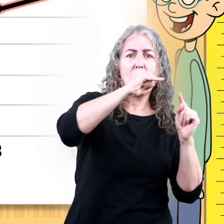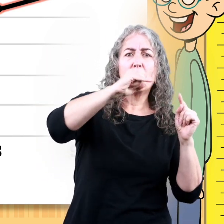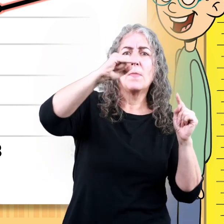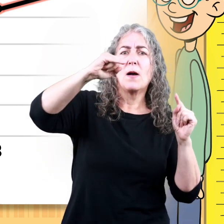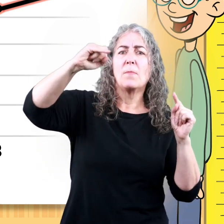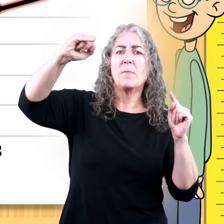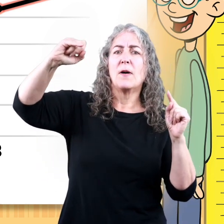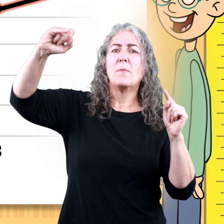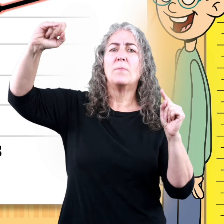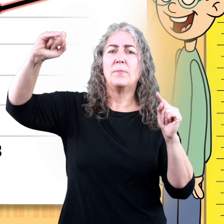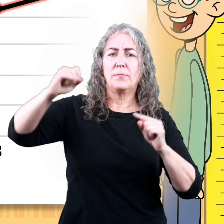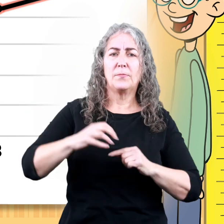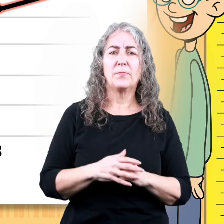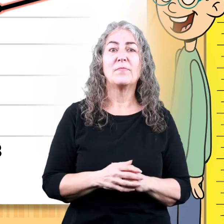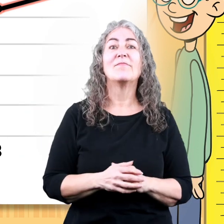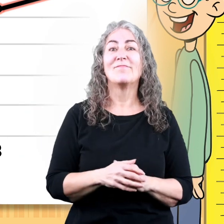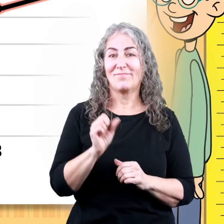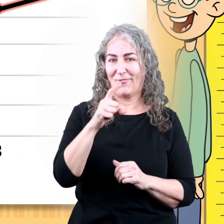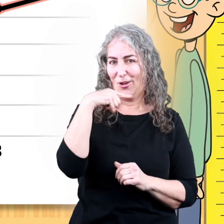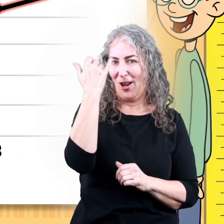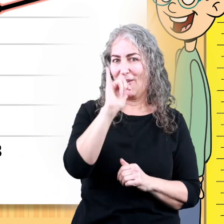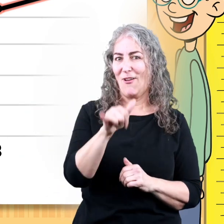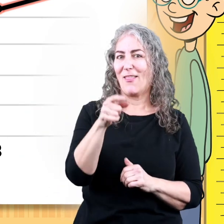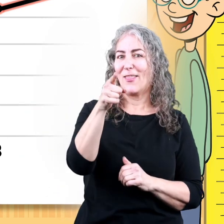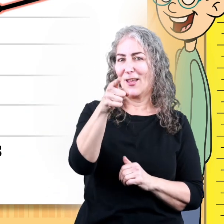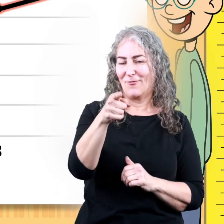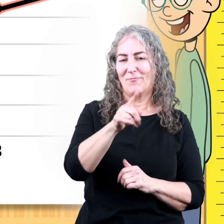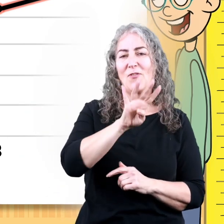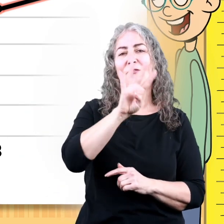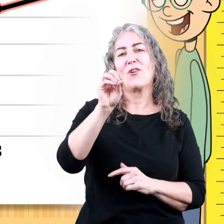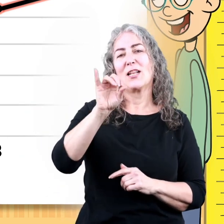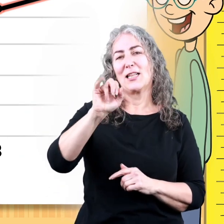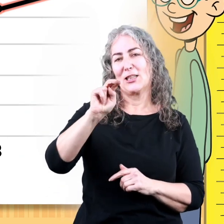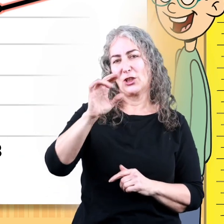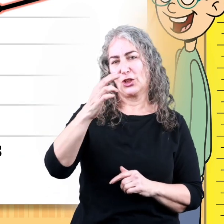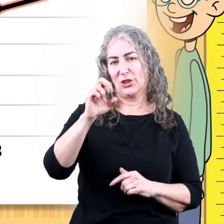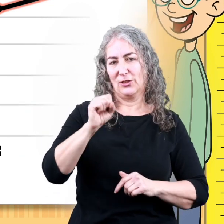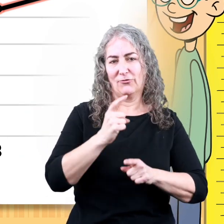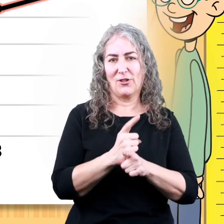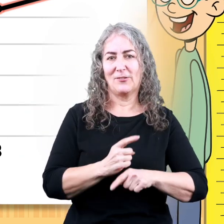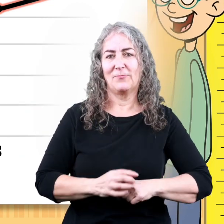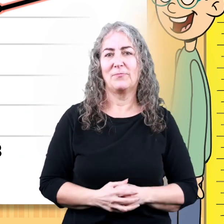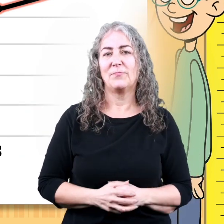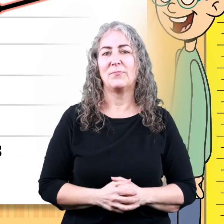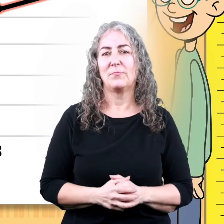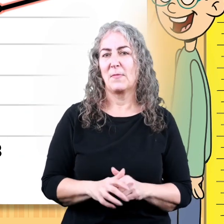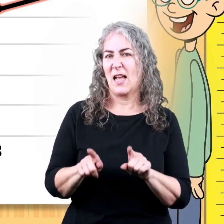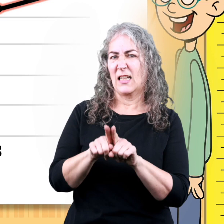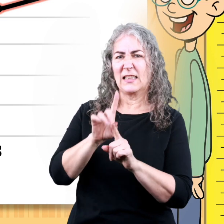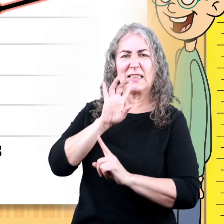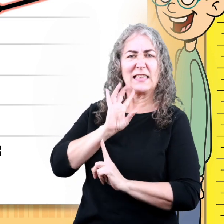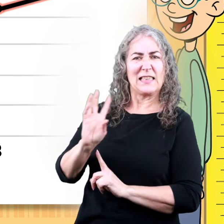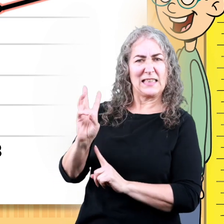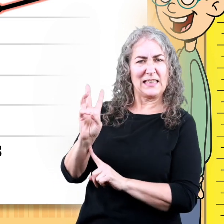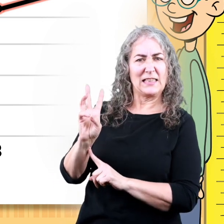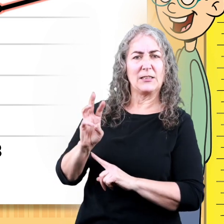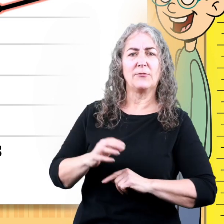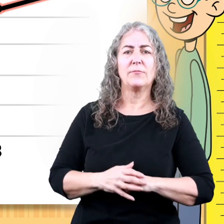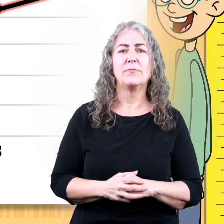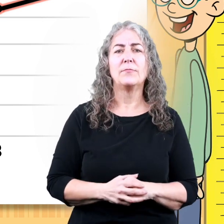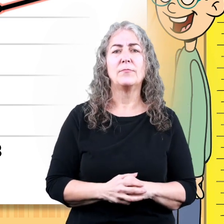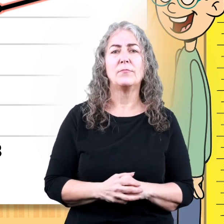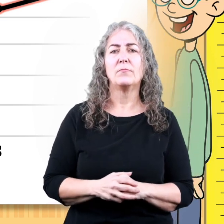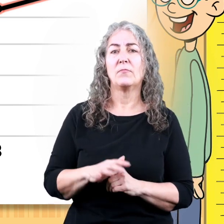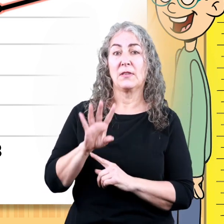lines up. Looks like it's right here at 40 inches. So, at 6 years